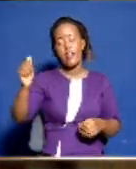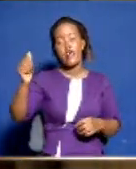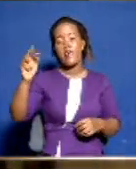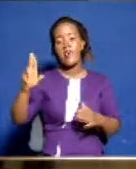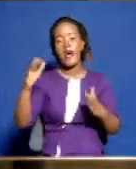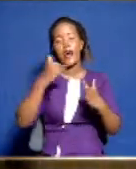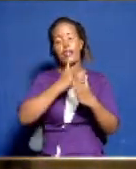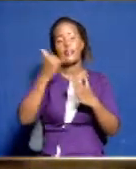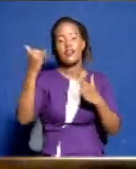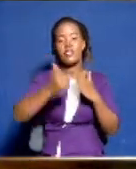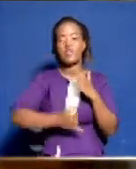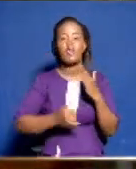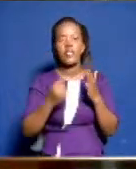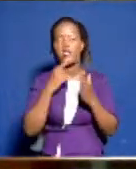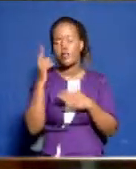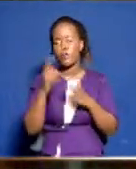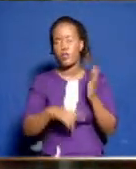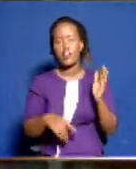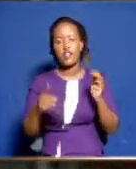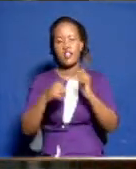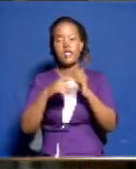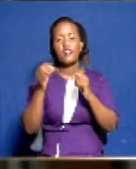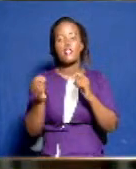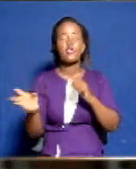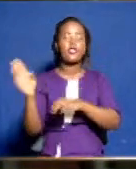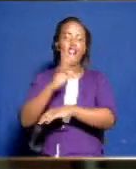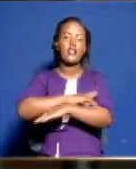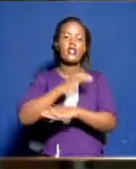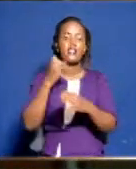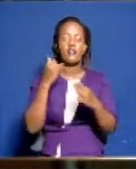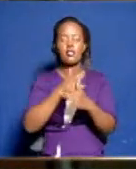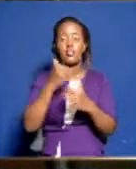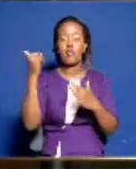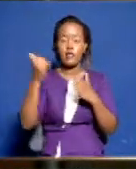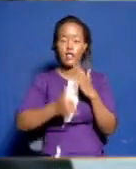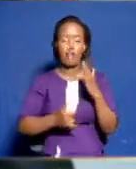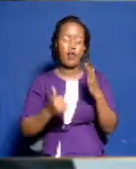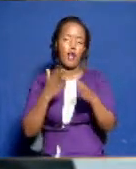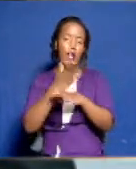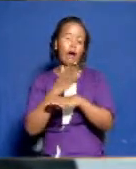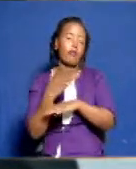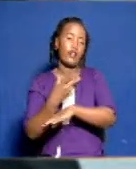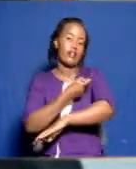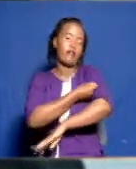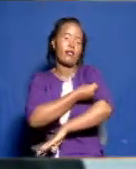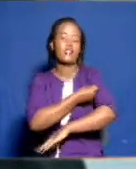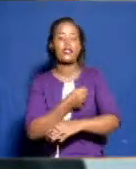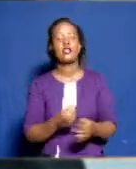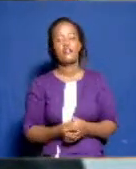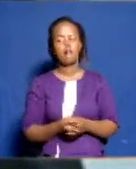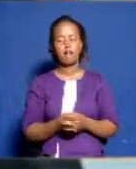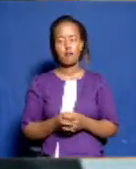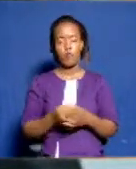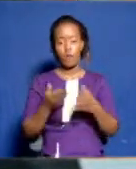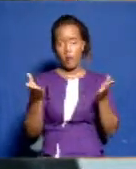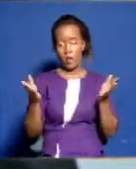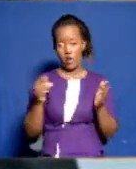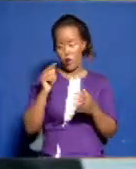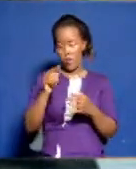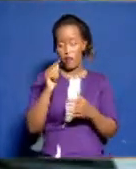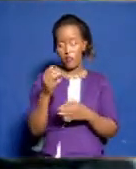has rolled out a 60-day health insurance cover after receiving the vaccine. The need for this